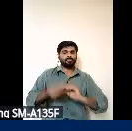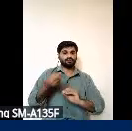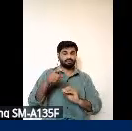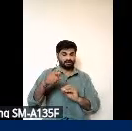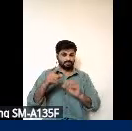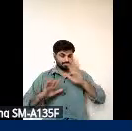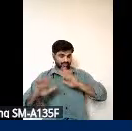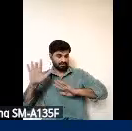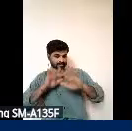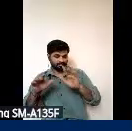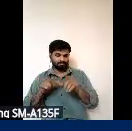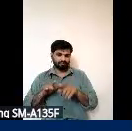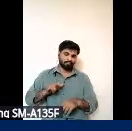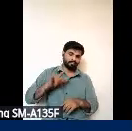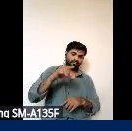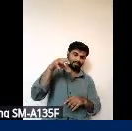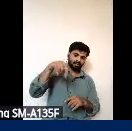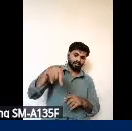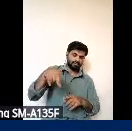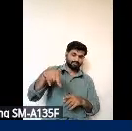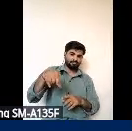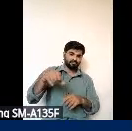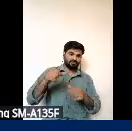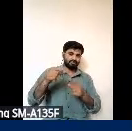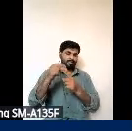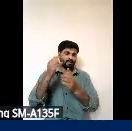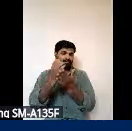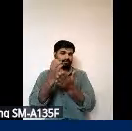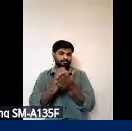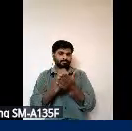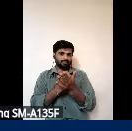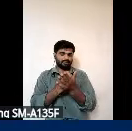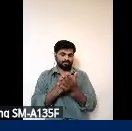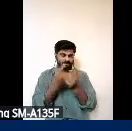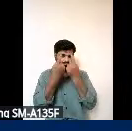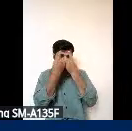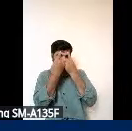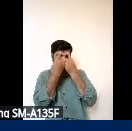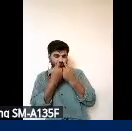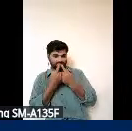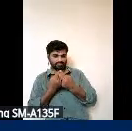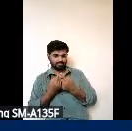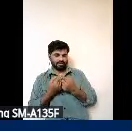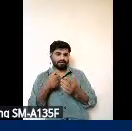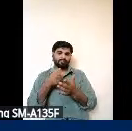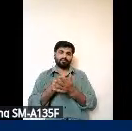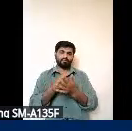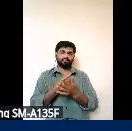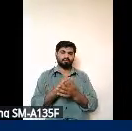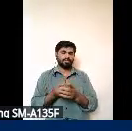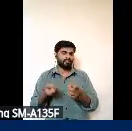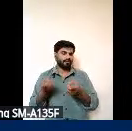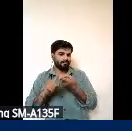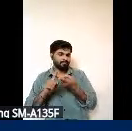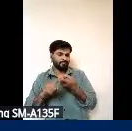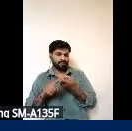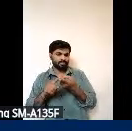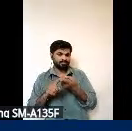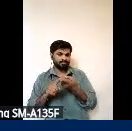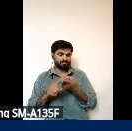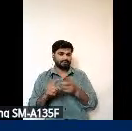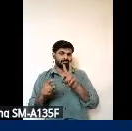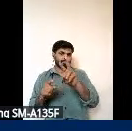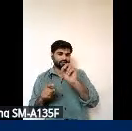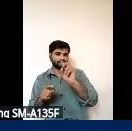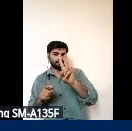program for both the stages in identified districts. So for instance, in 2019, they did